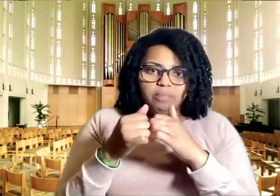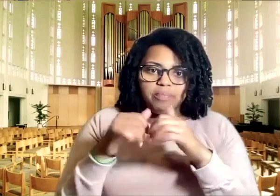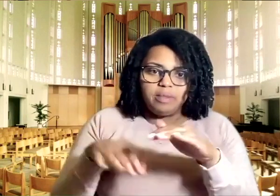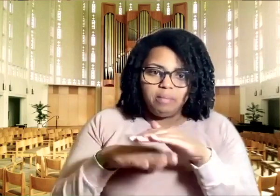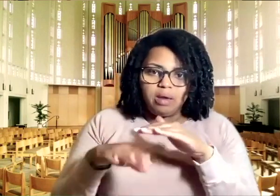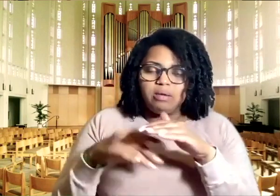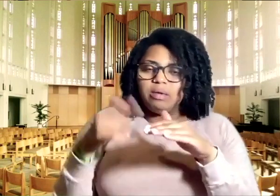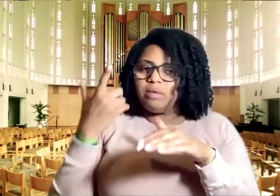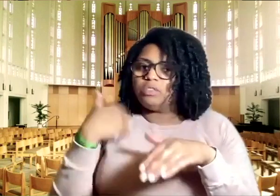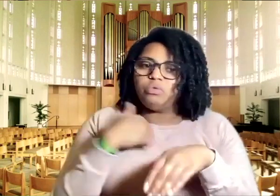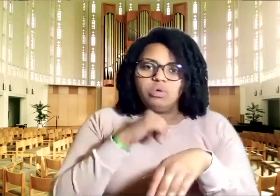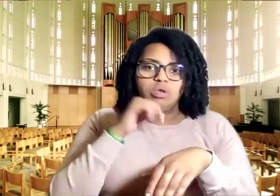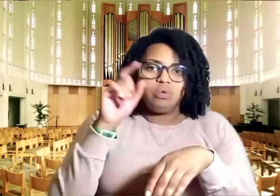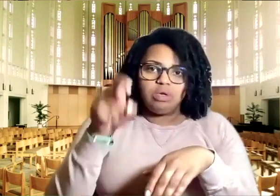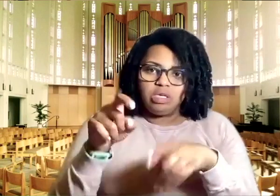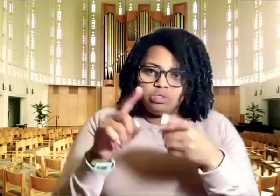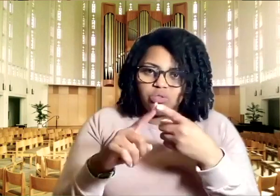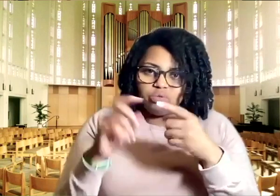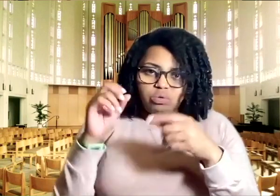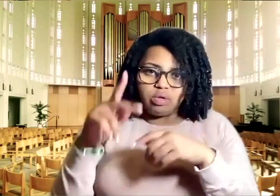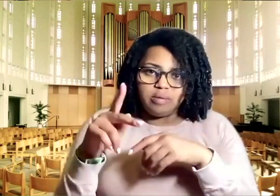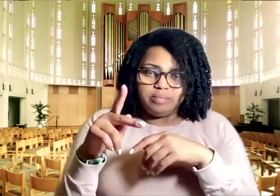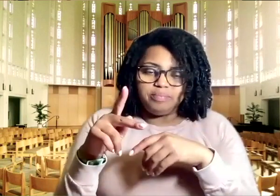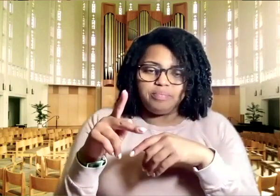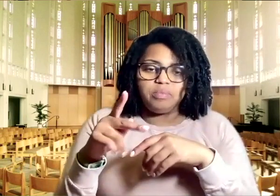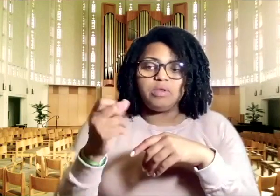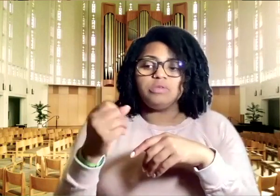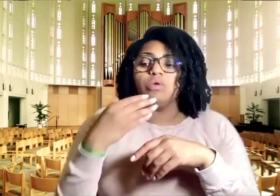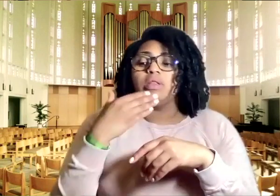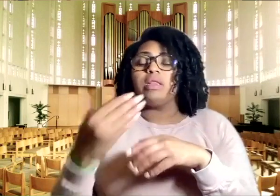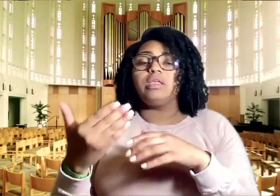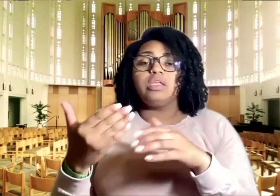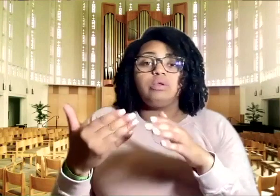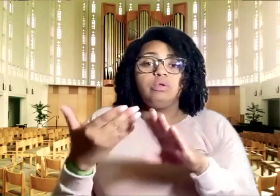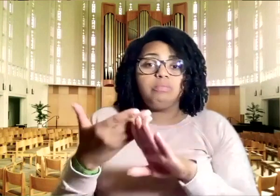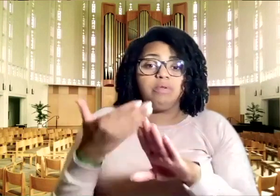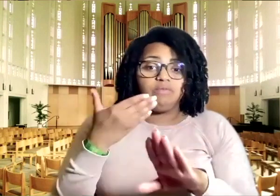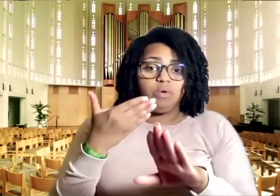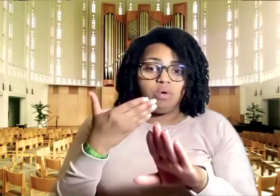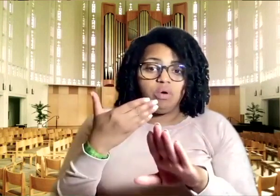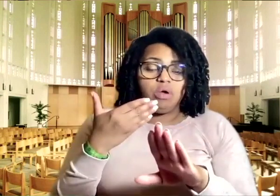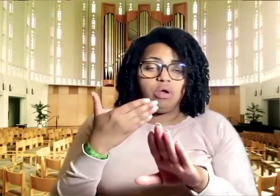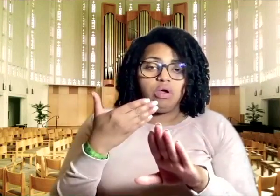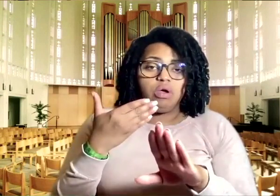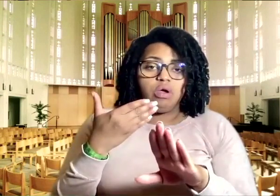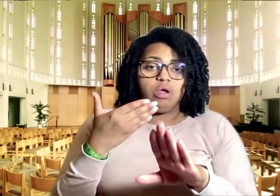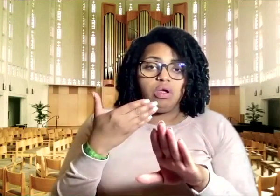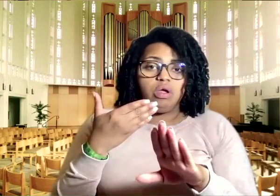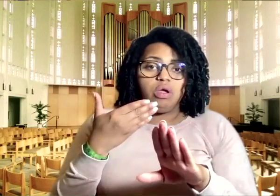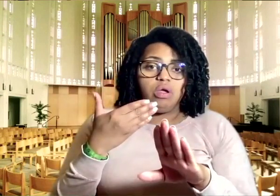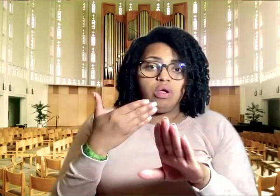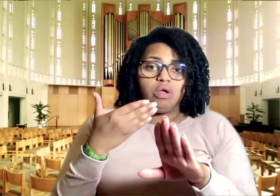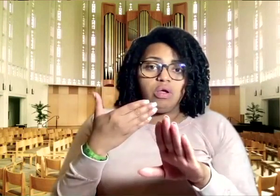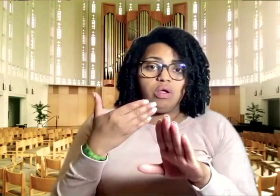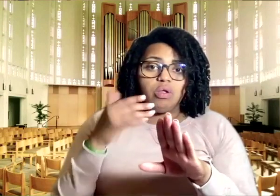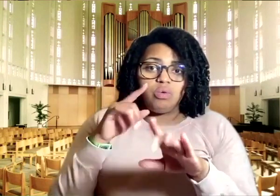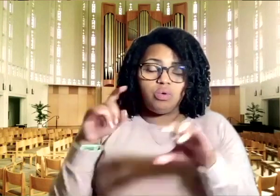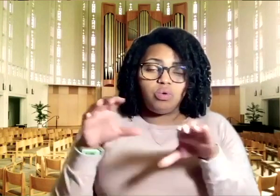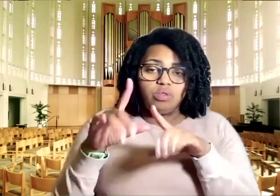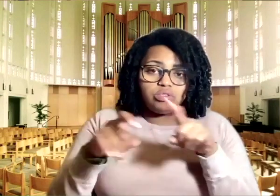to. Okay, so thank you in advance. We're gonna tally the results